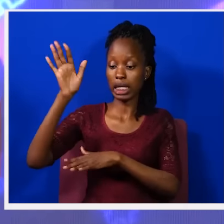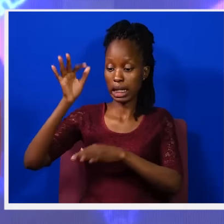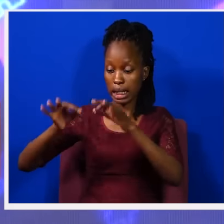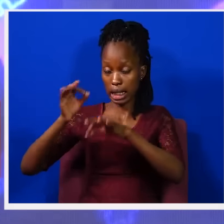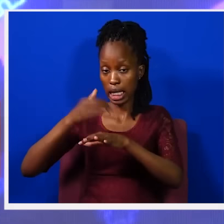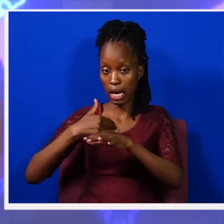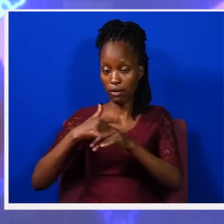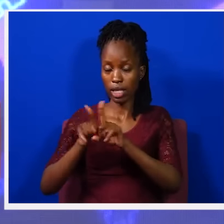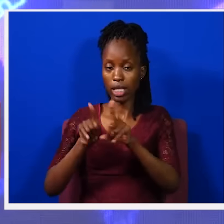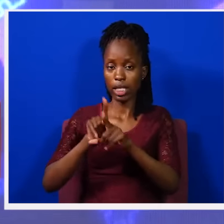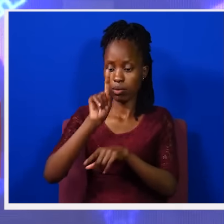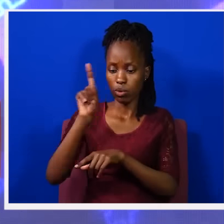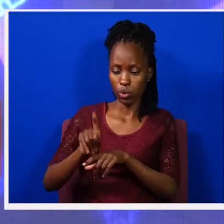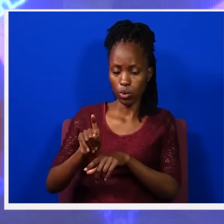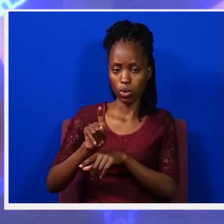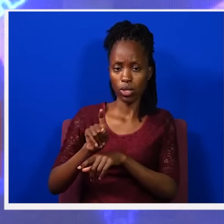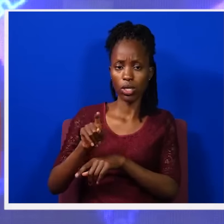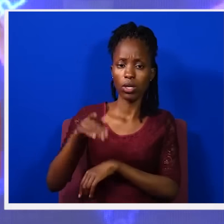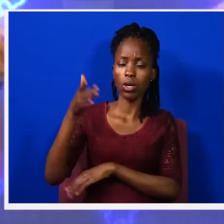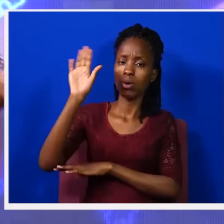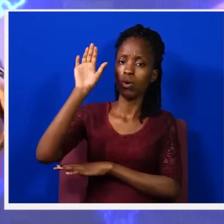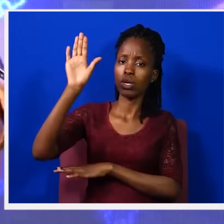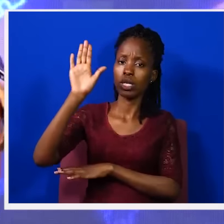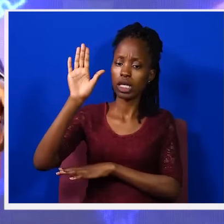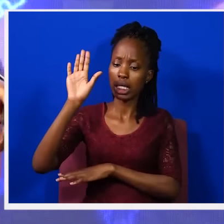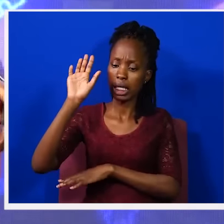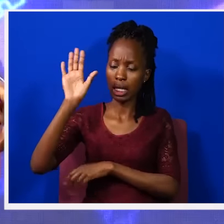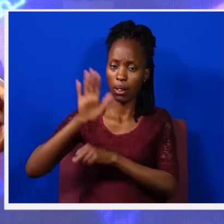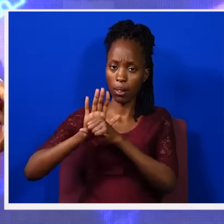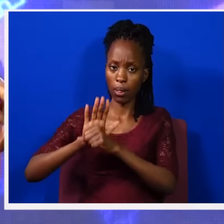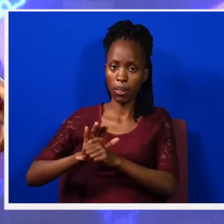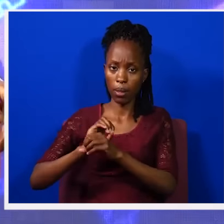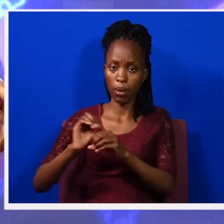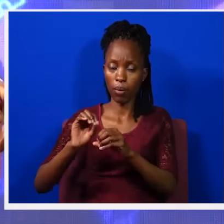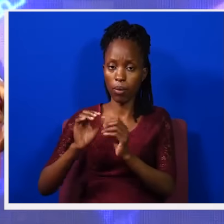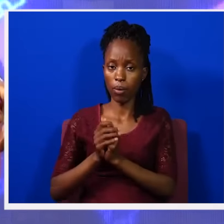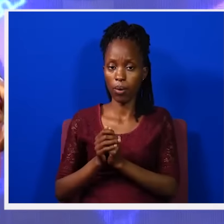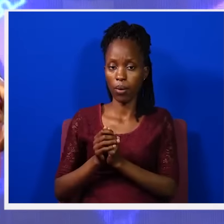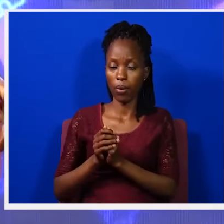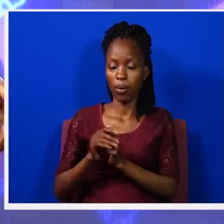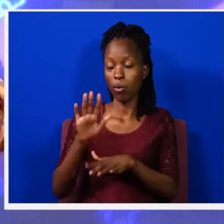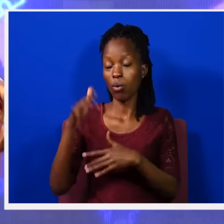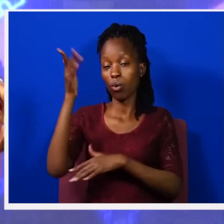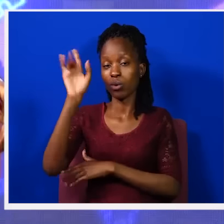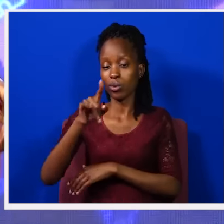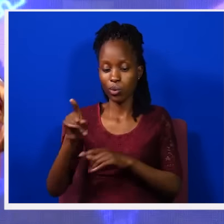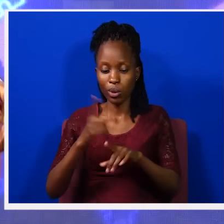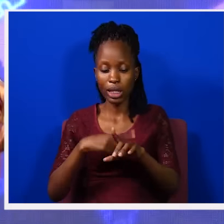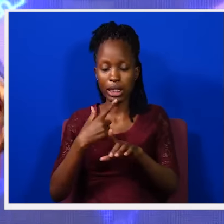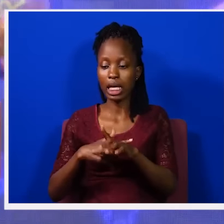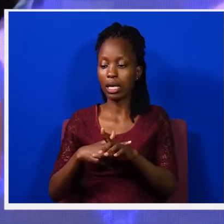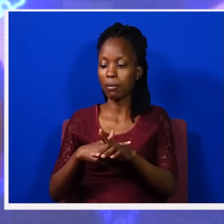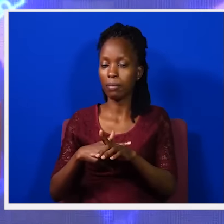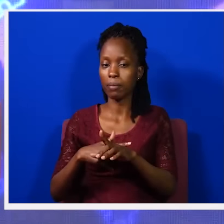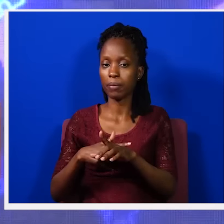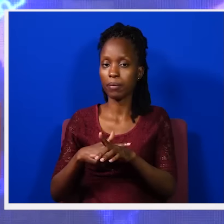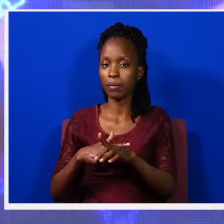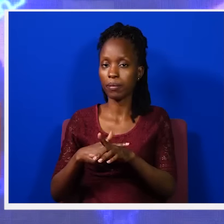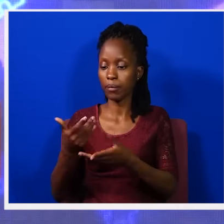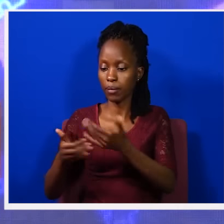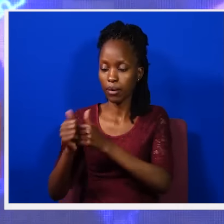question, therefore, would arise whether God is committing an injustice when dealing with the children of Israel. Our